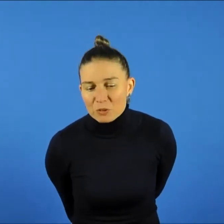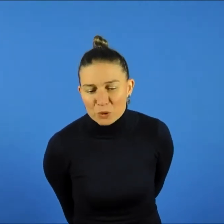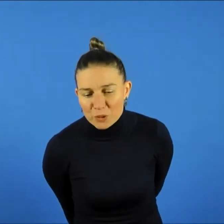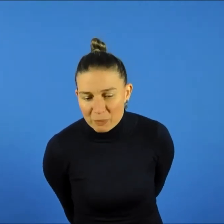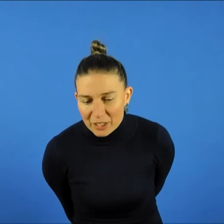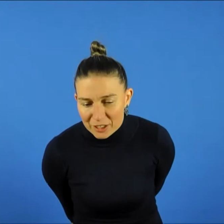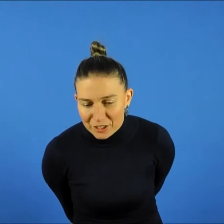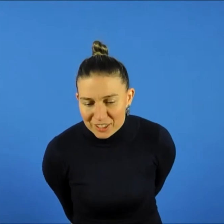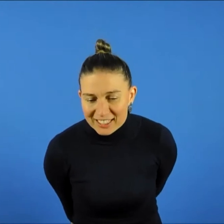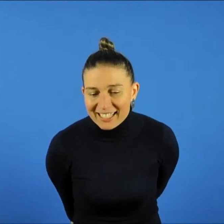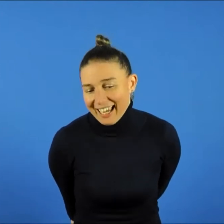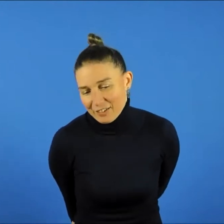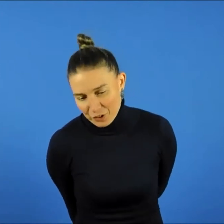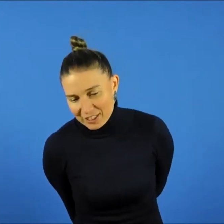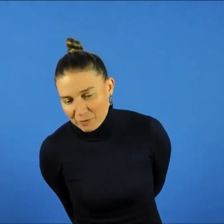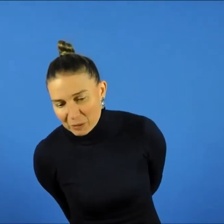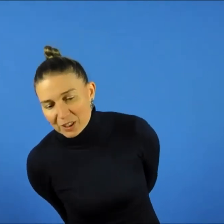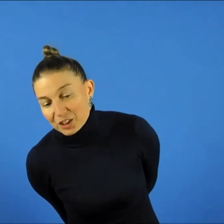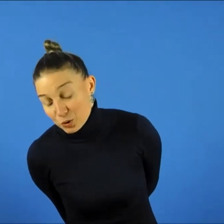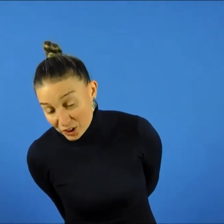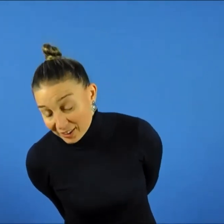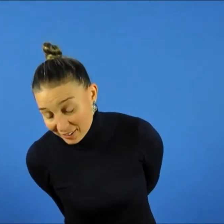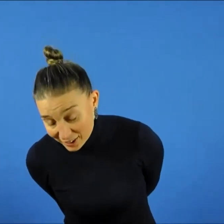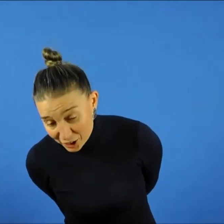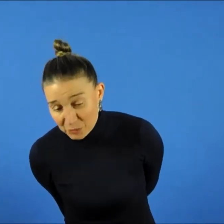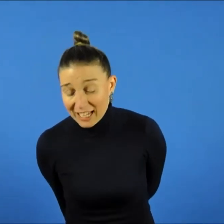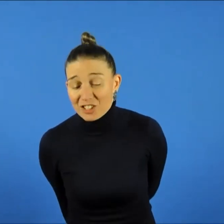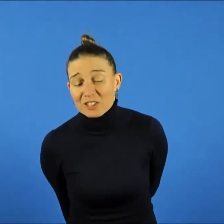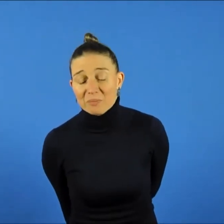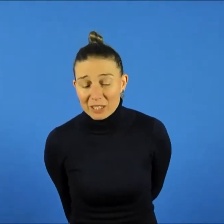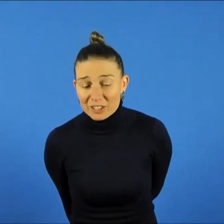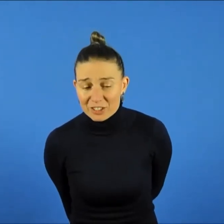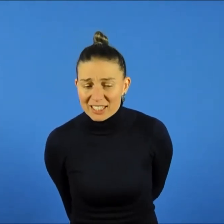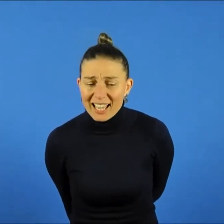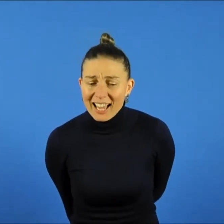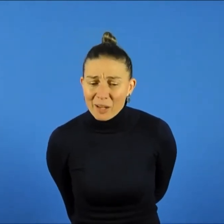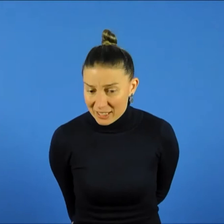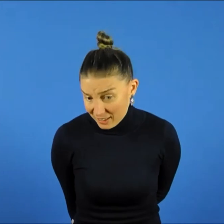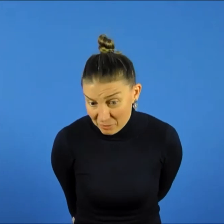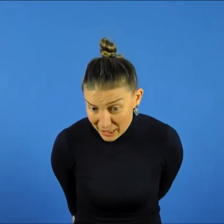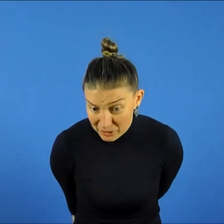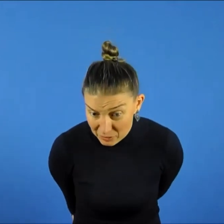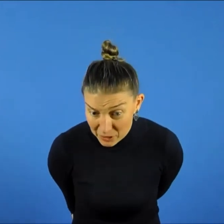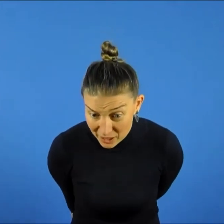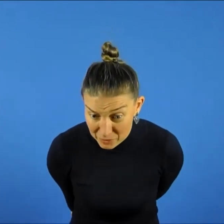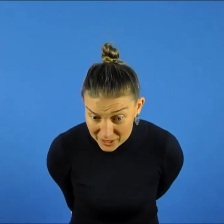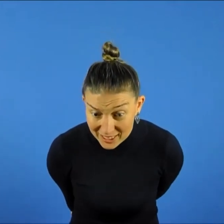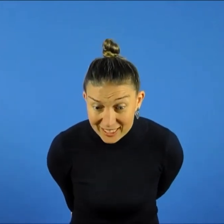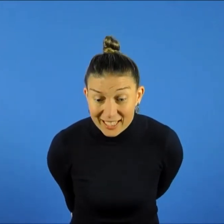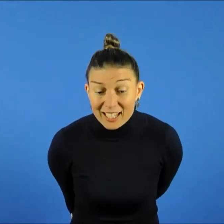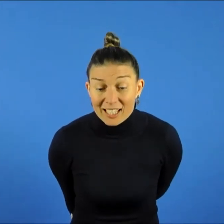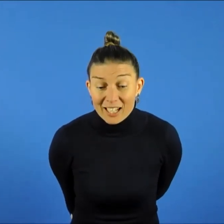we can remove those barriers, and for the deaf people, it's usually communication barriers, it sometimes even